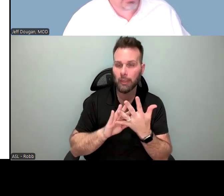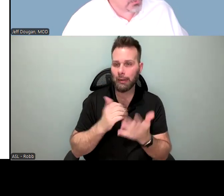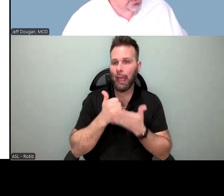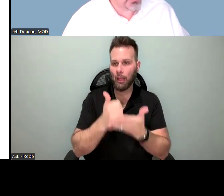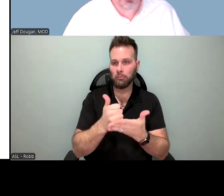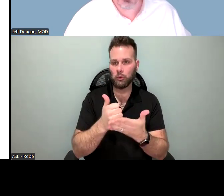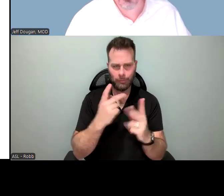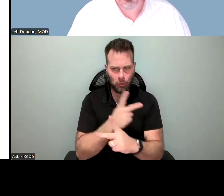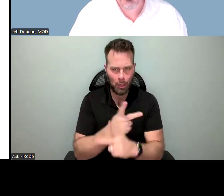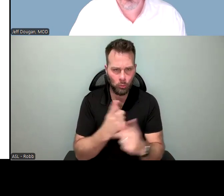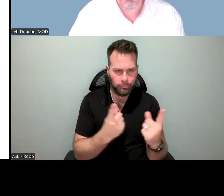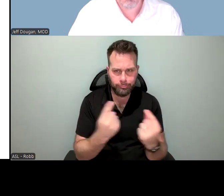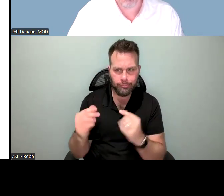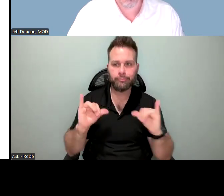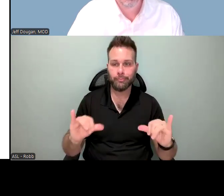guide what a commission would do.